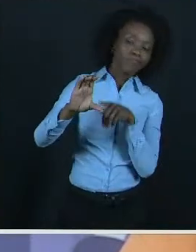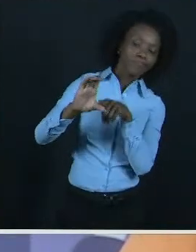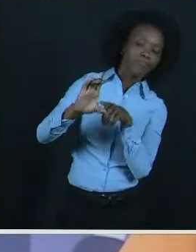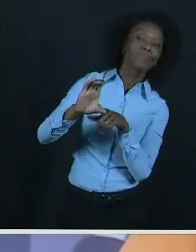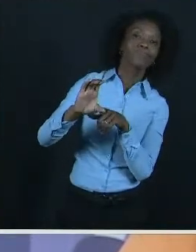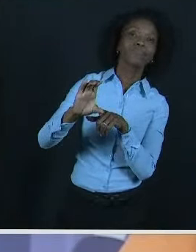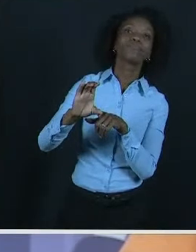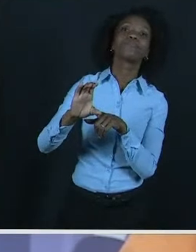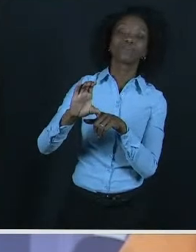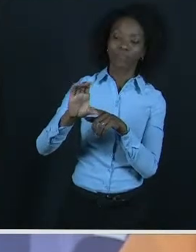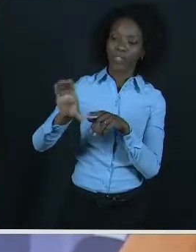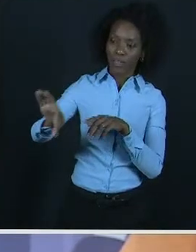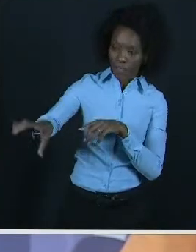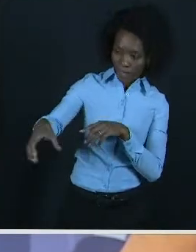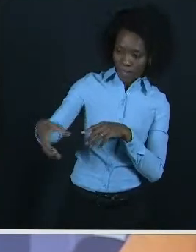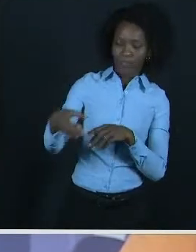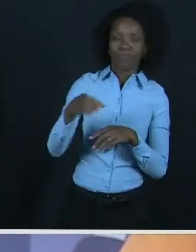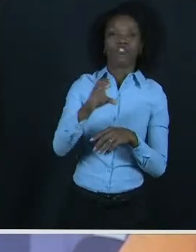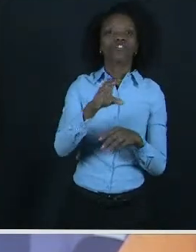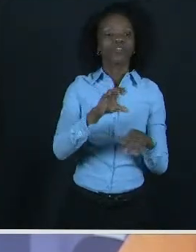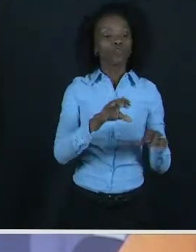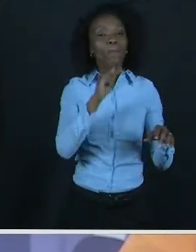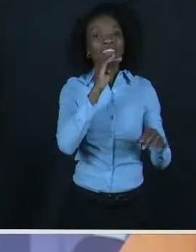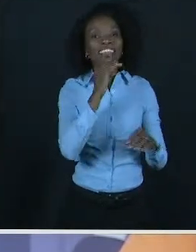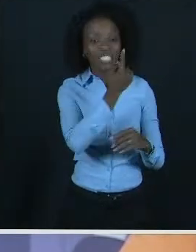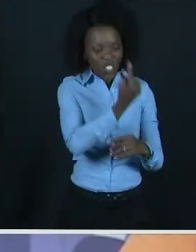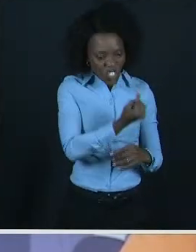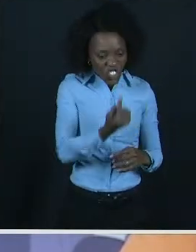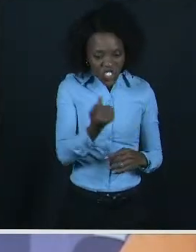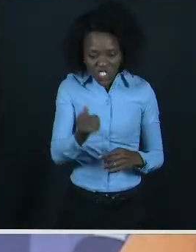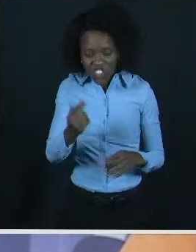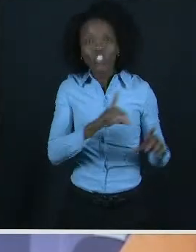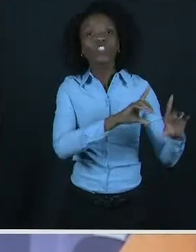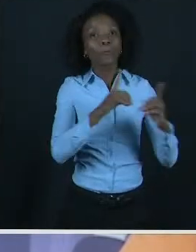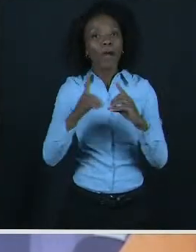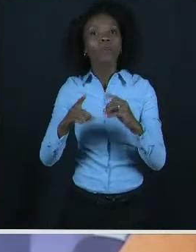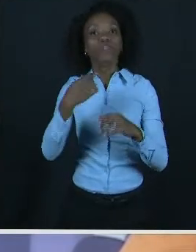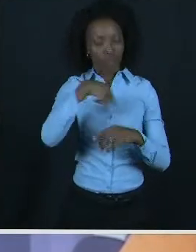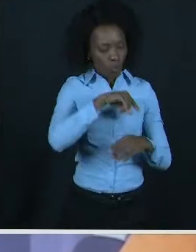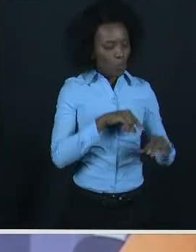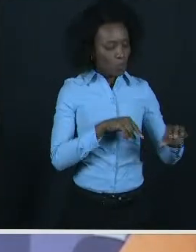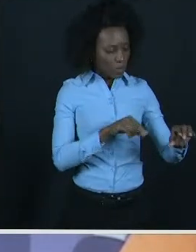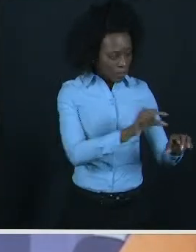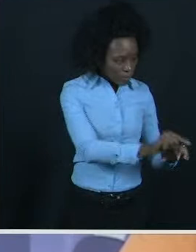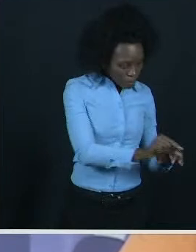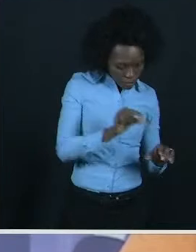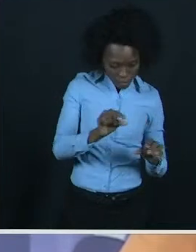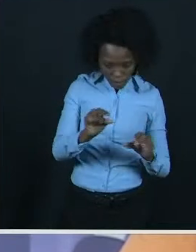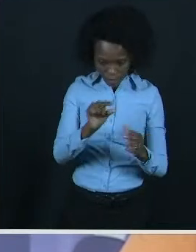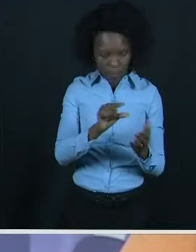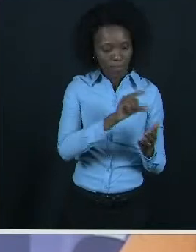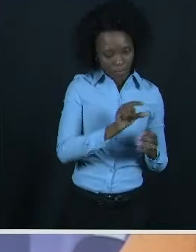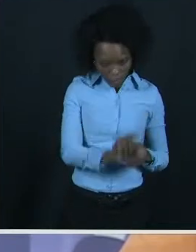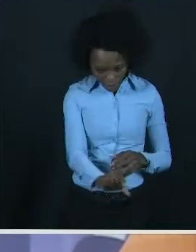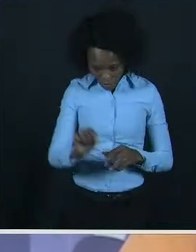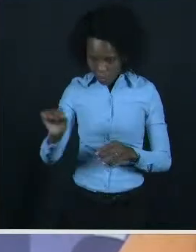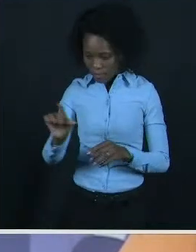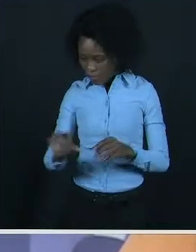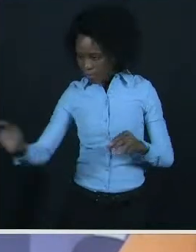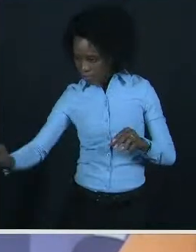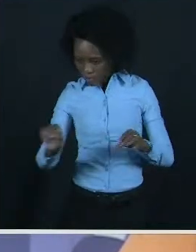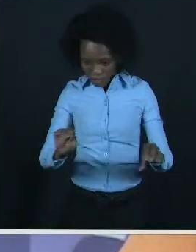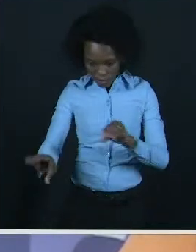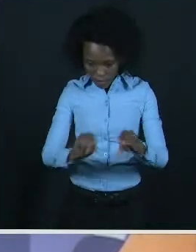extracted from the various departments. In a way, we said, top slice your budgets,